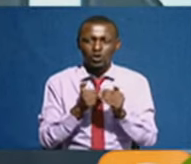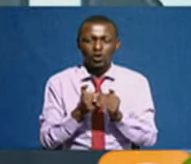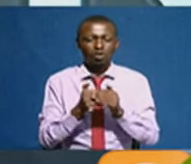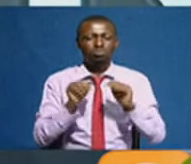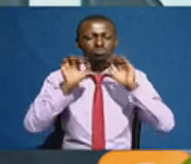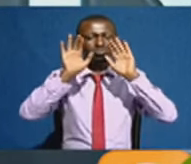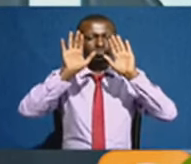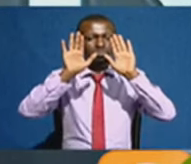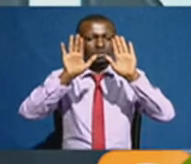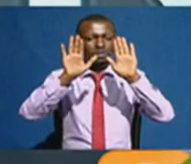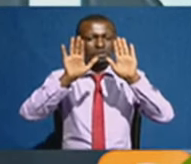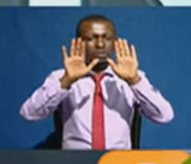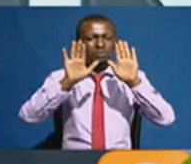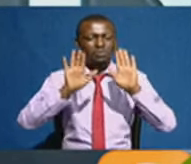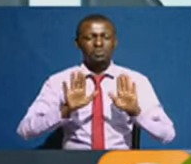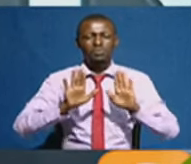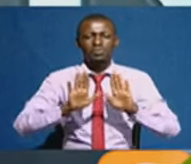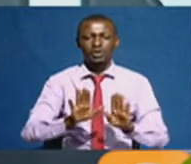important. And